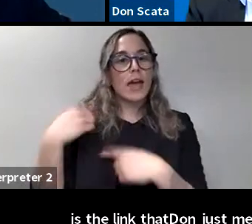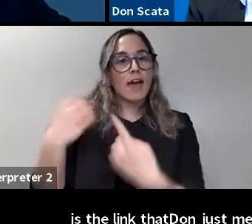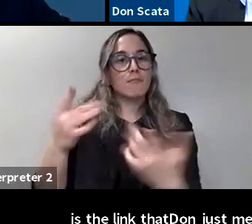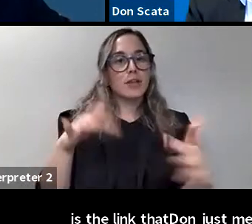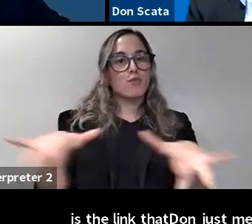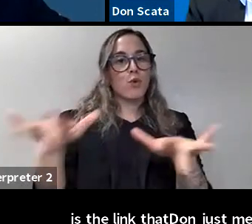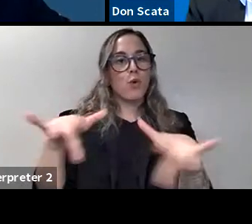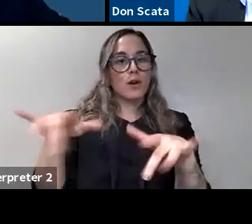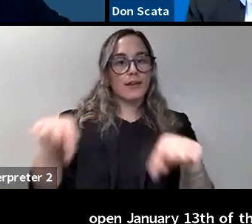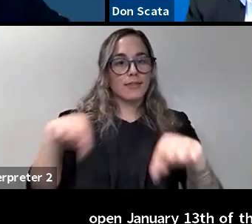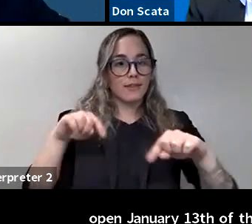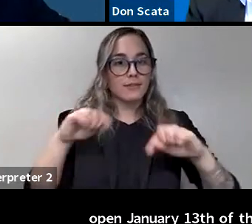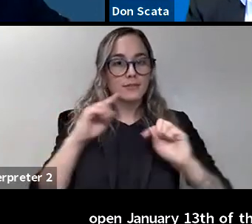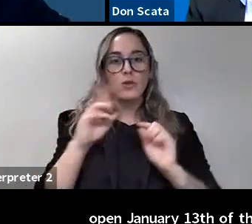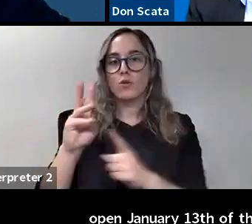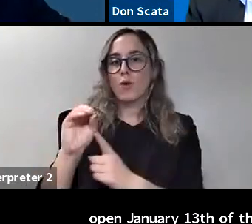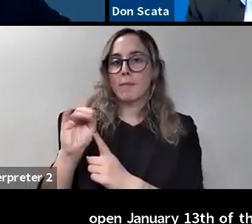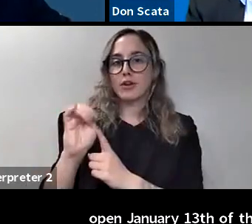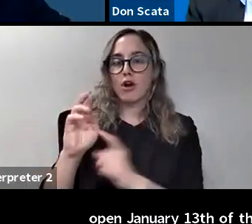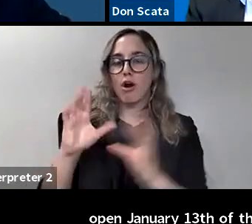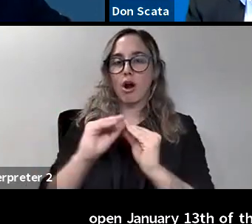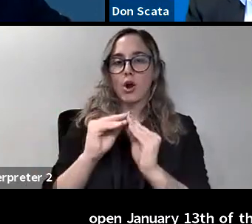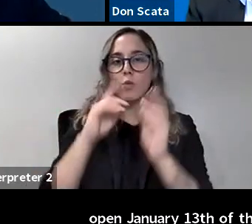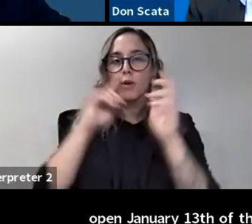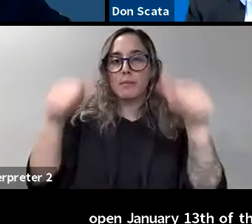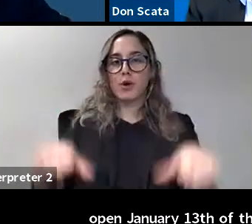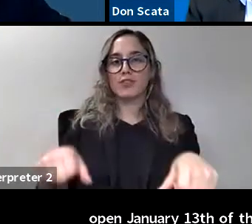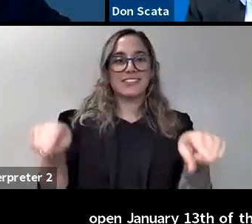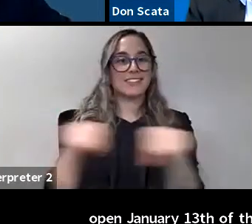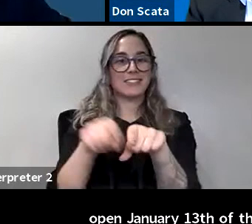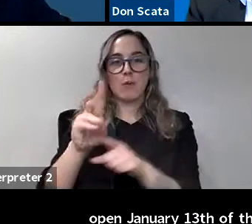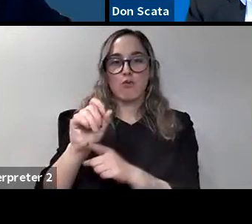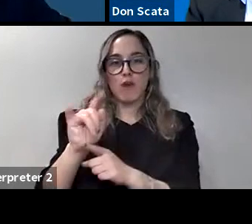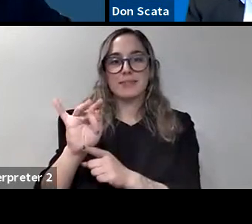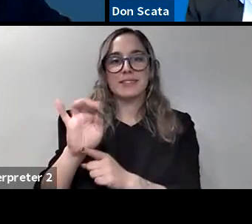It will be posted at the same website,